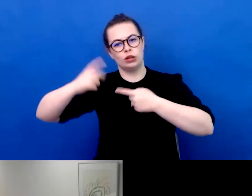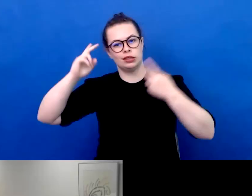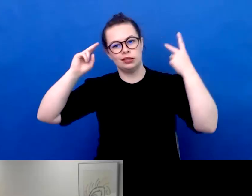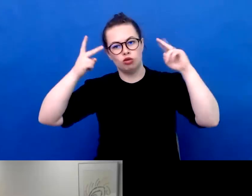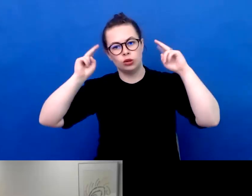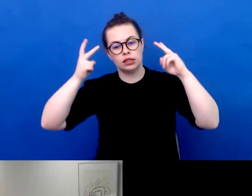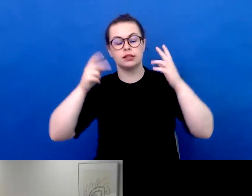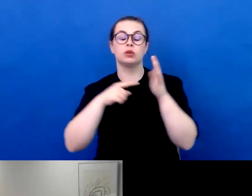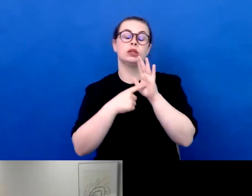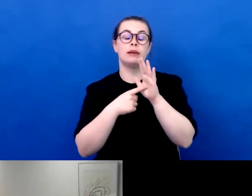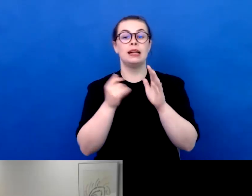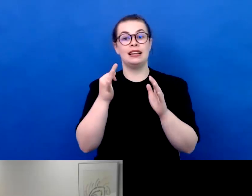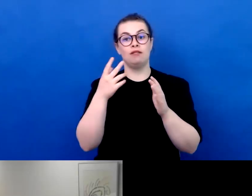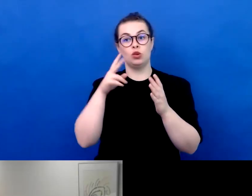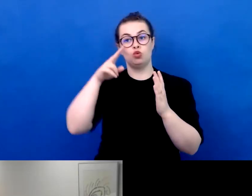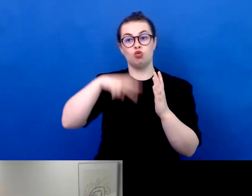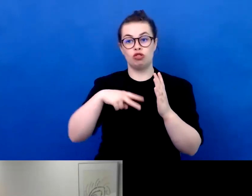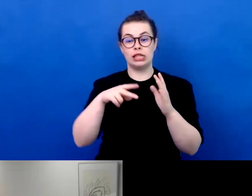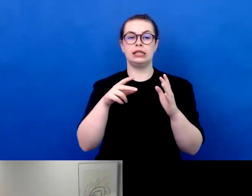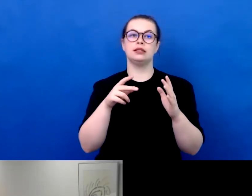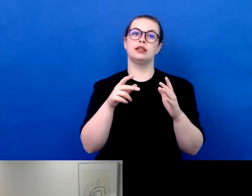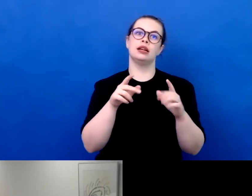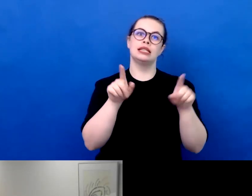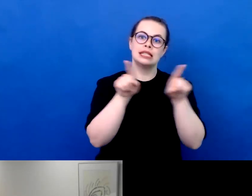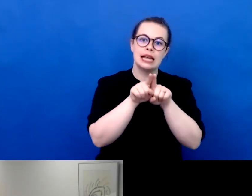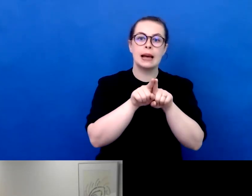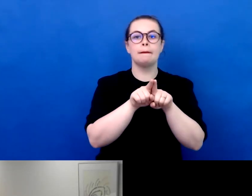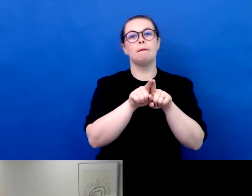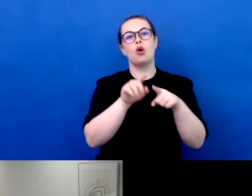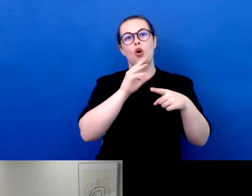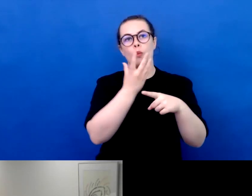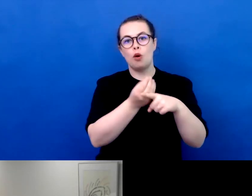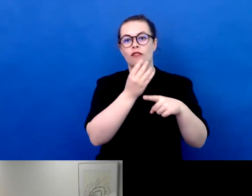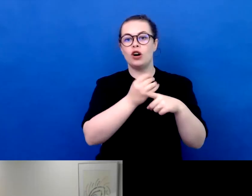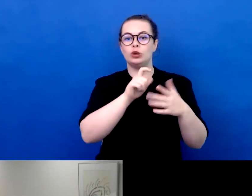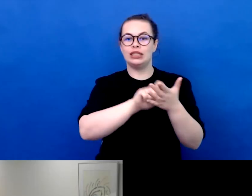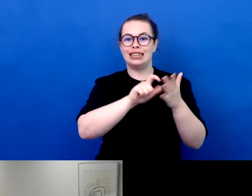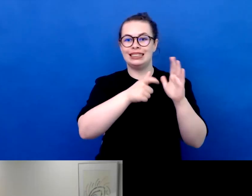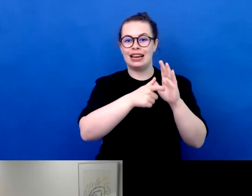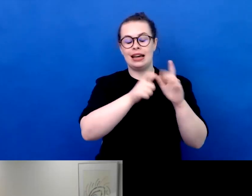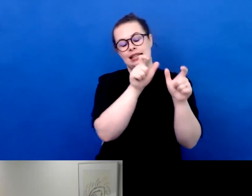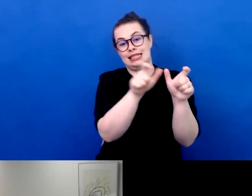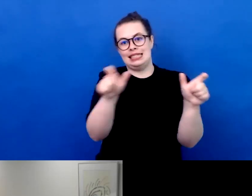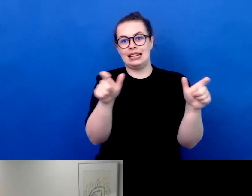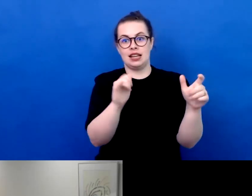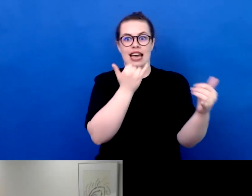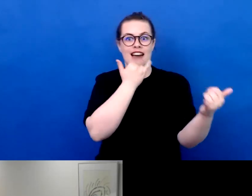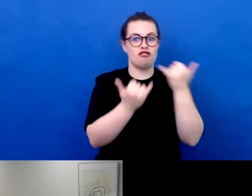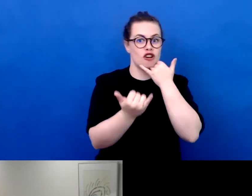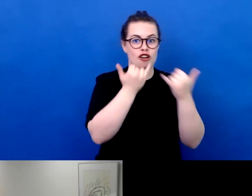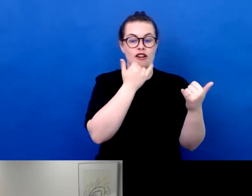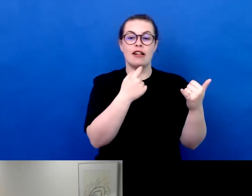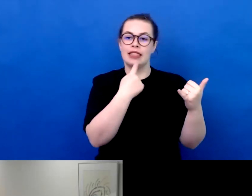reading same morphosyntactic errors, some people elicit N400 effect, aka negatively dominant